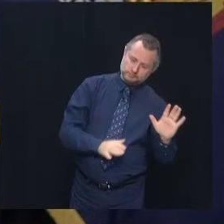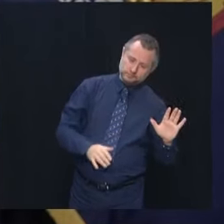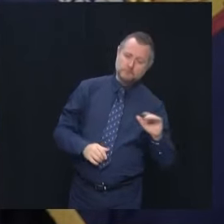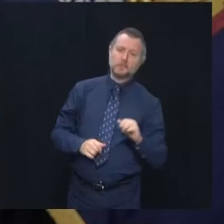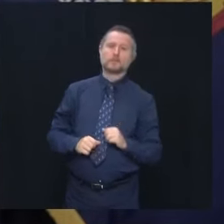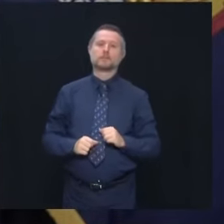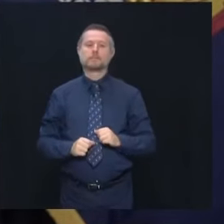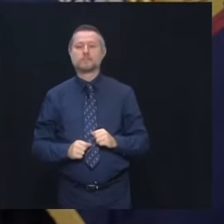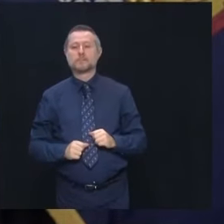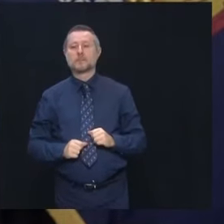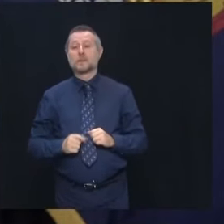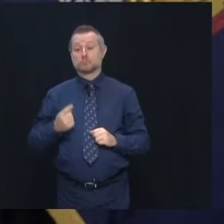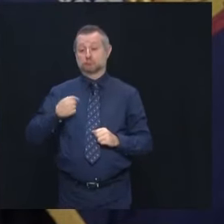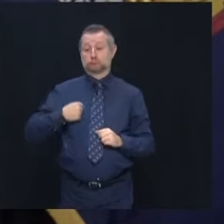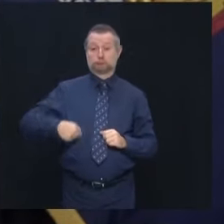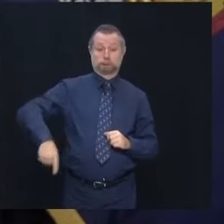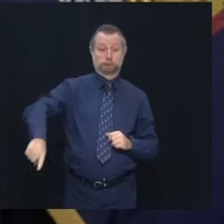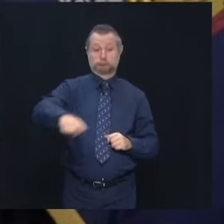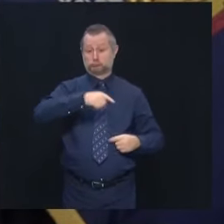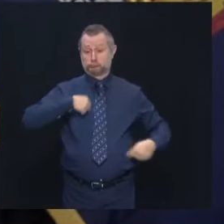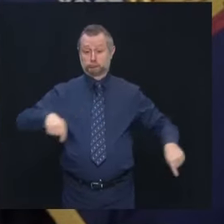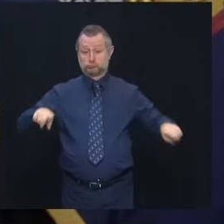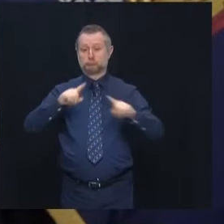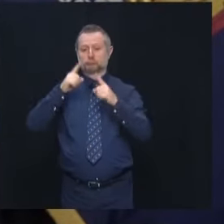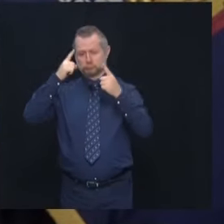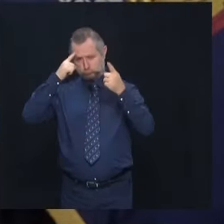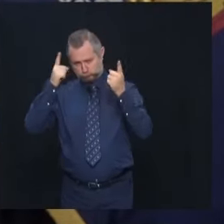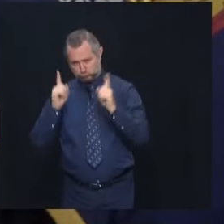we all agree we need to do a better